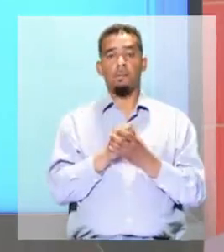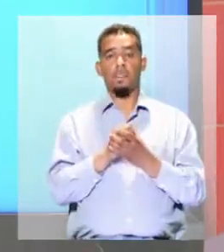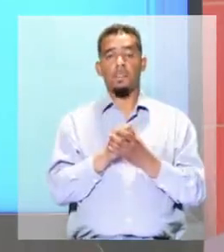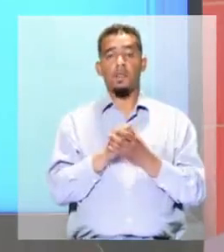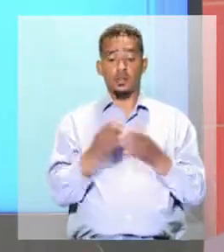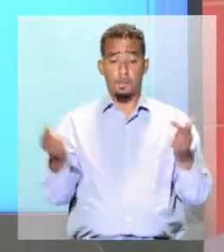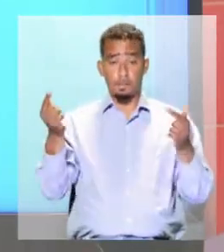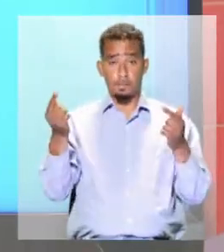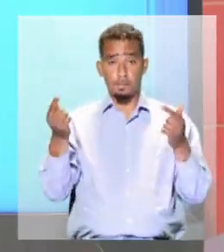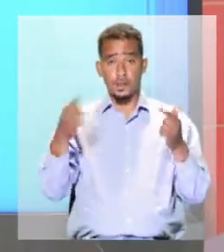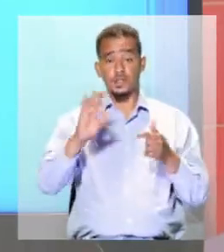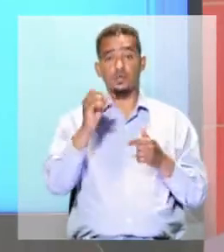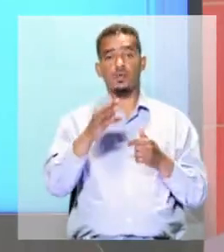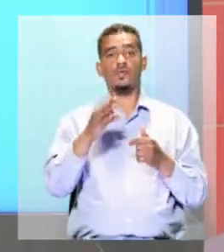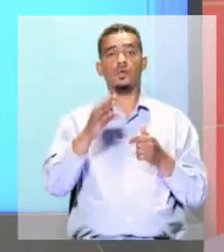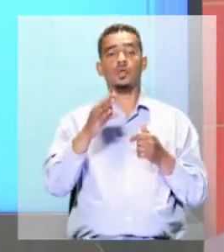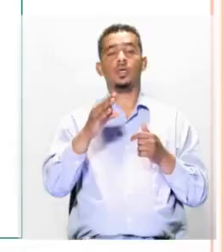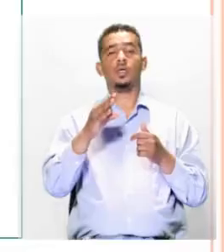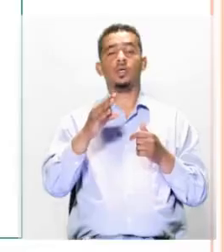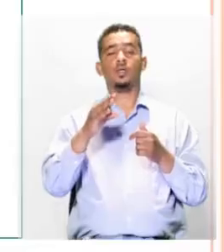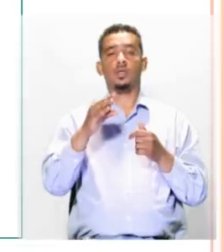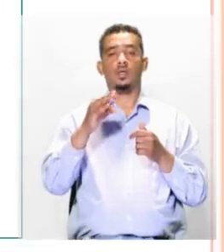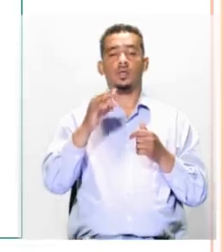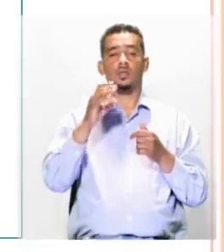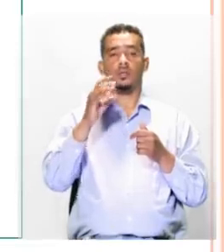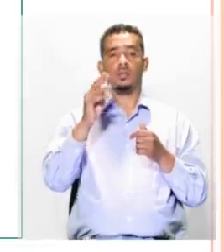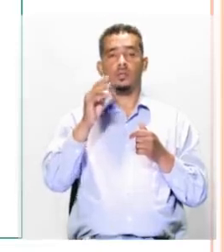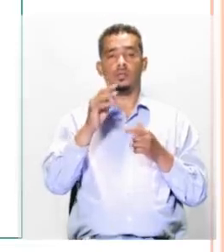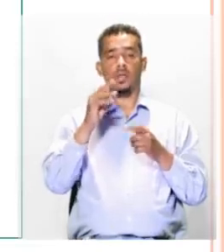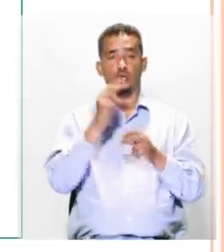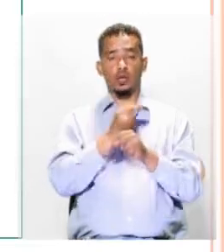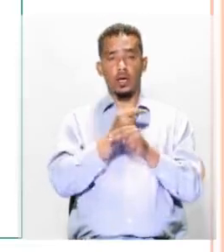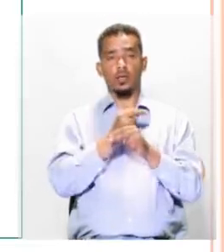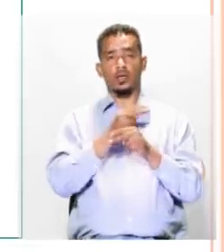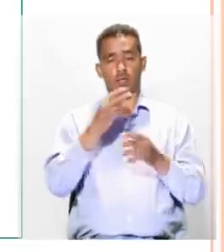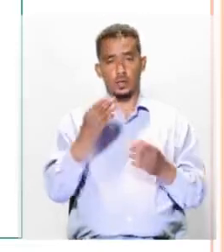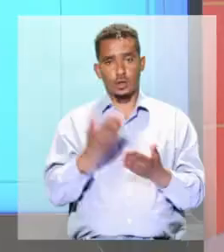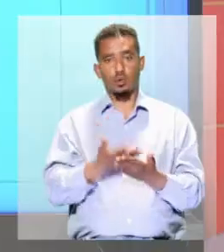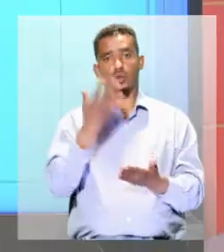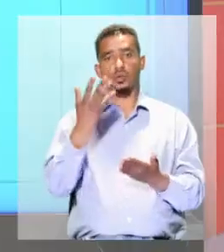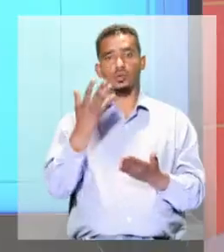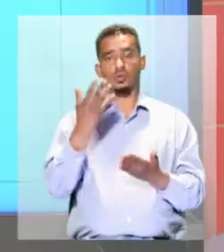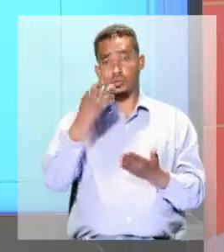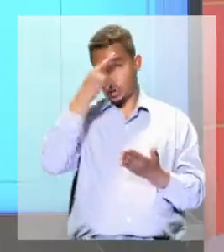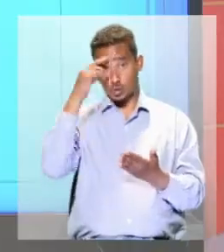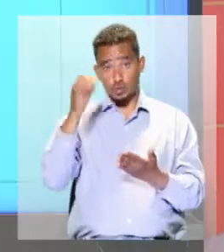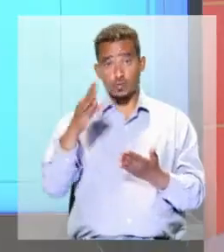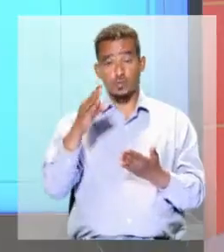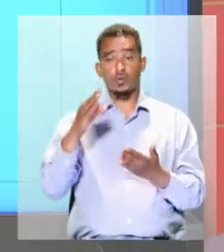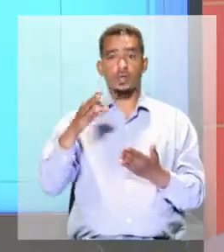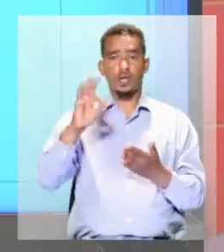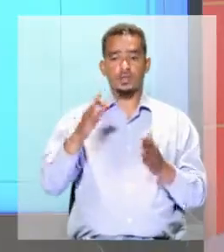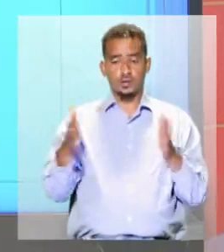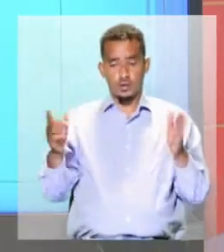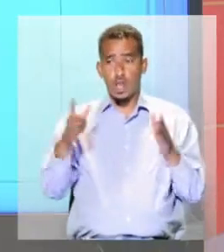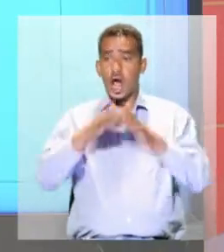the presence of diverse and multitude natural resource. Because of countries' large